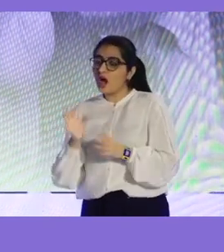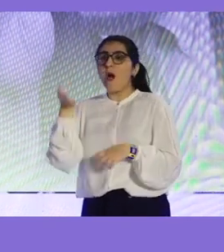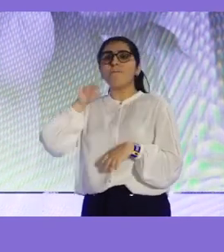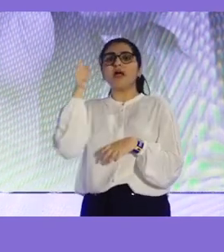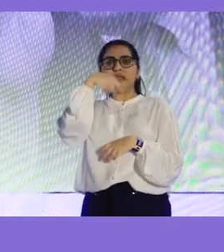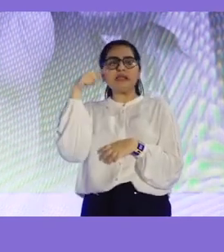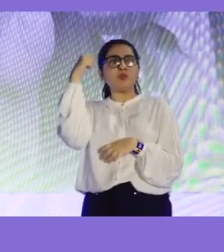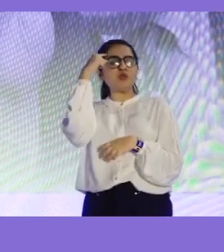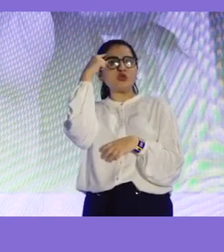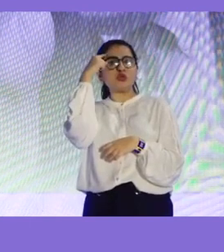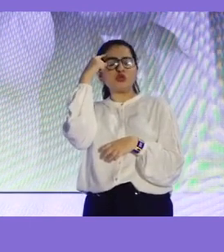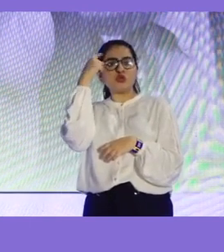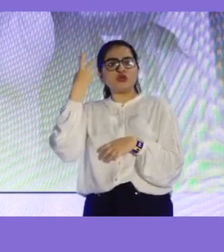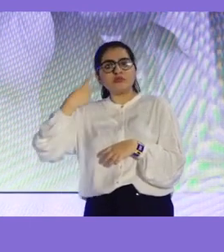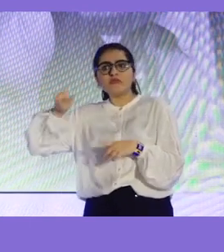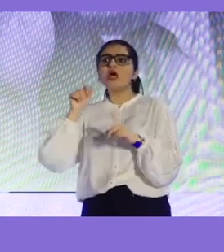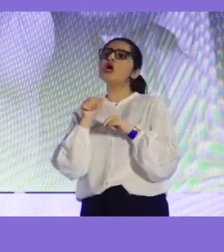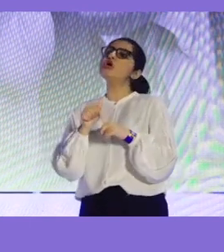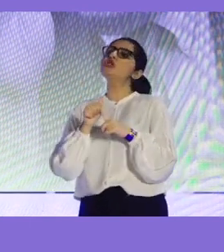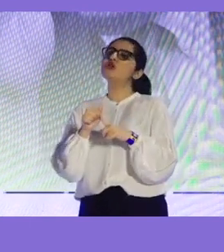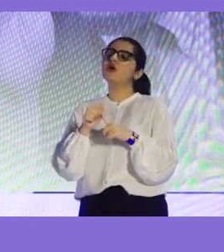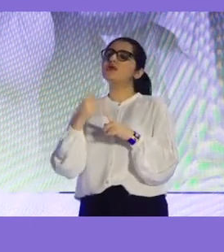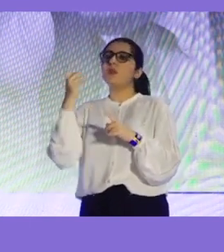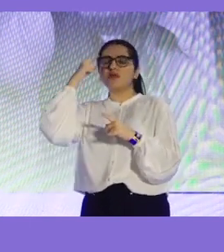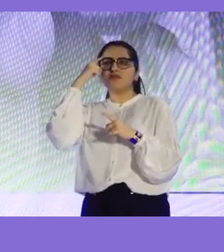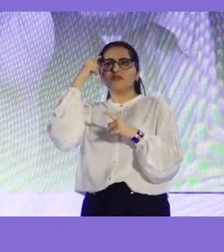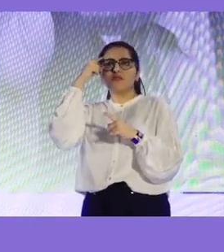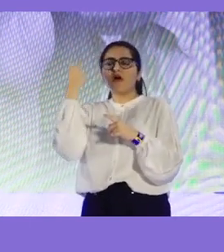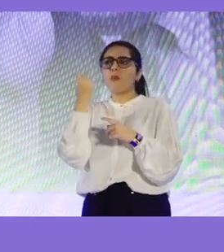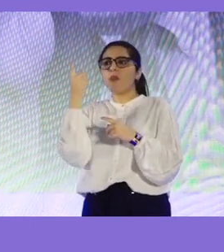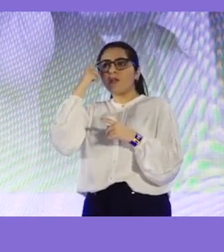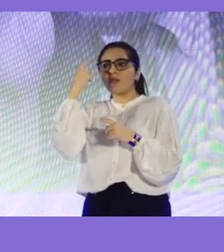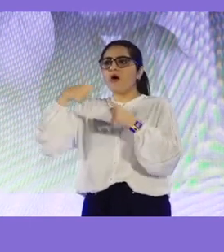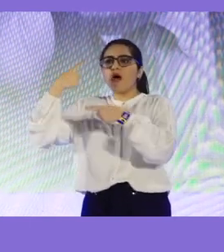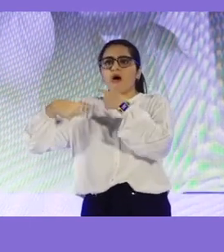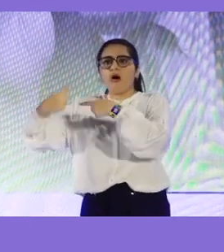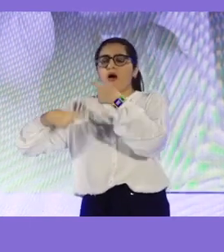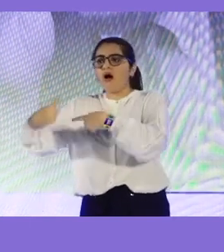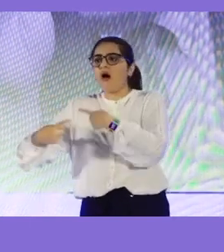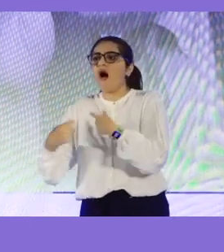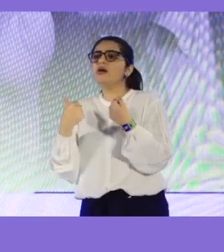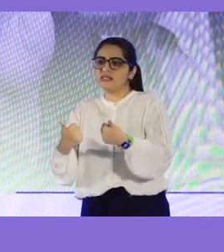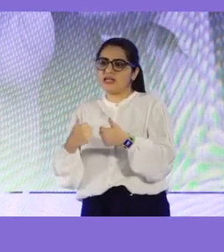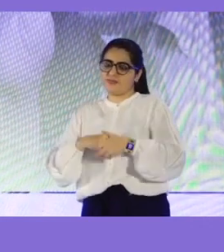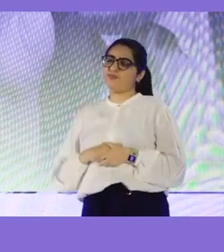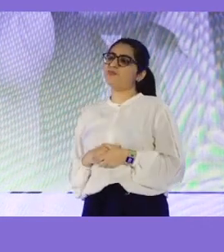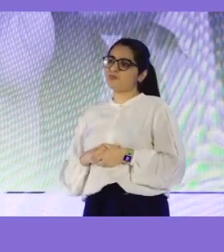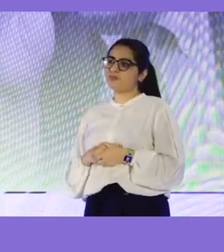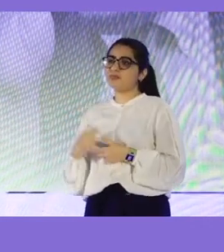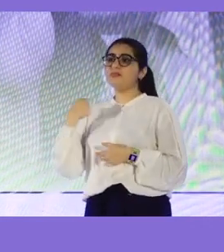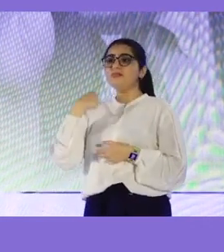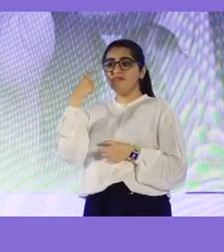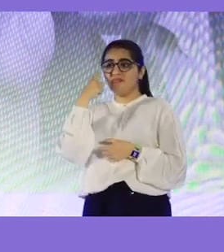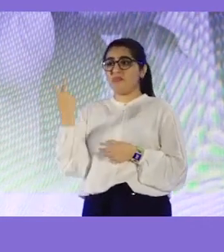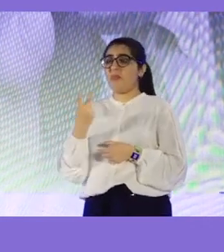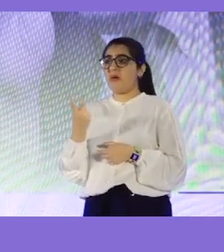about so that we keep evolving our answers. And I do this with great humility because I know I'm going to